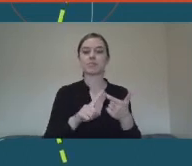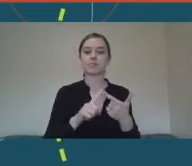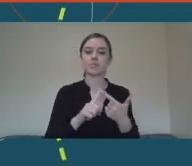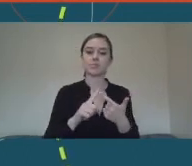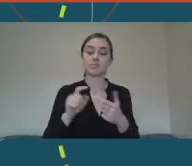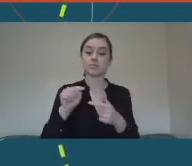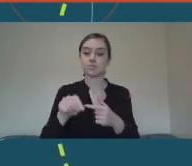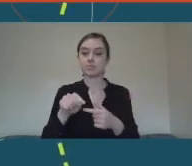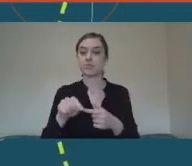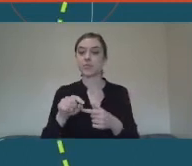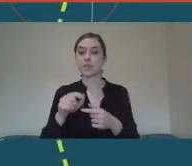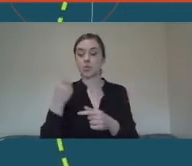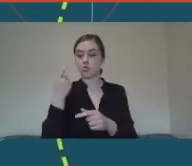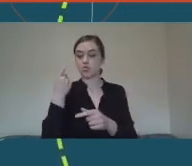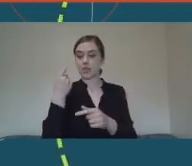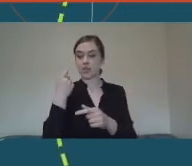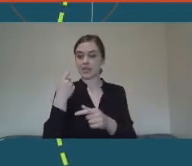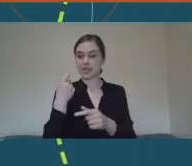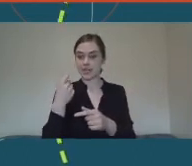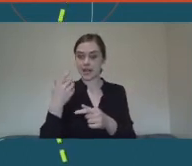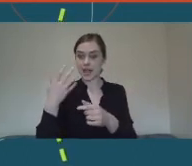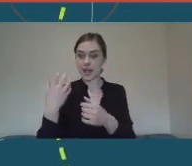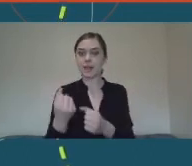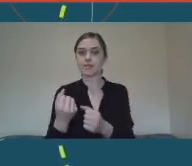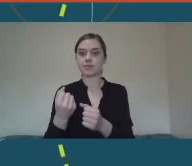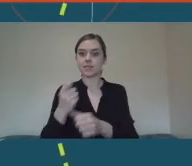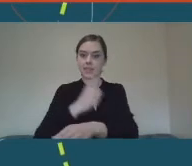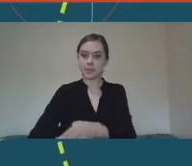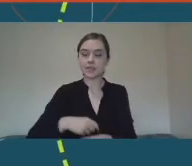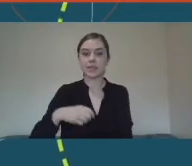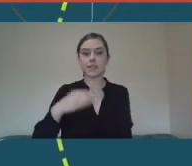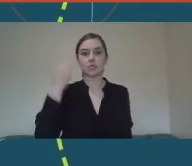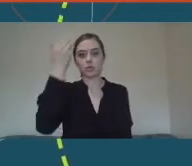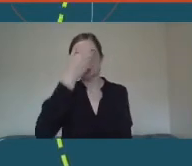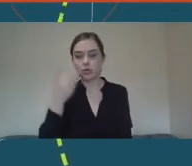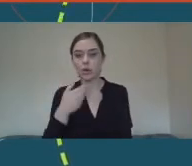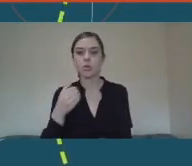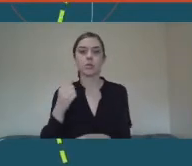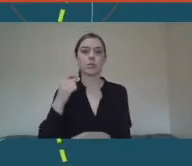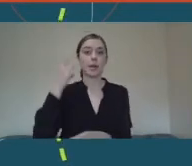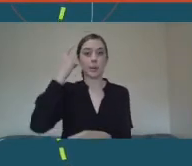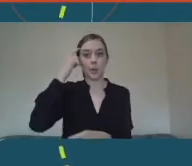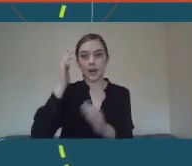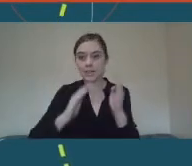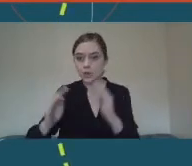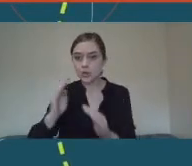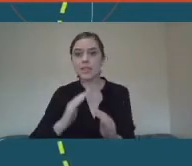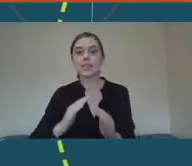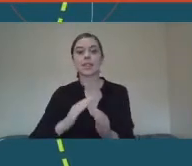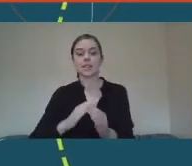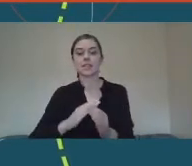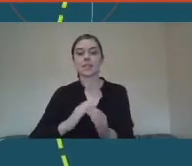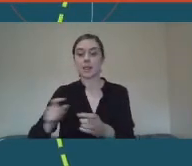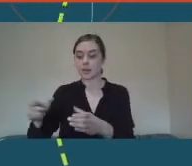People who have a recently acquired disability, such as a spinal cord injury, a stroke, traumatic brain injury, and of course, anyone who